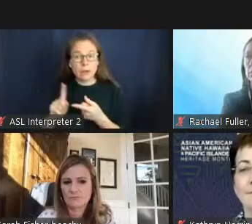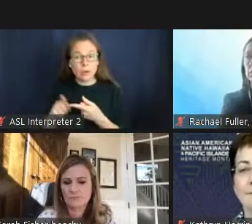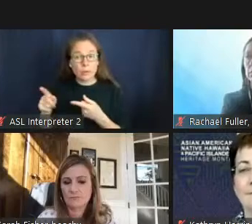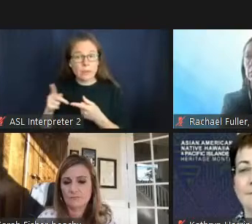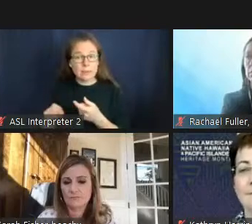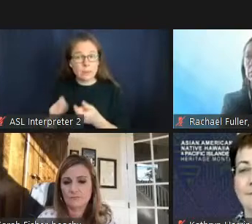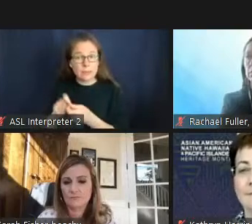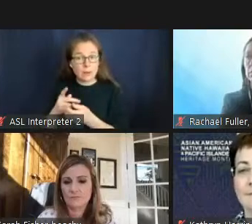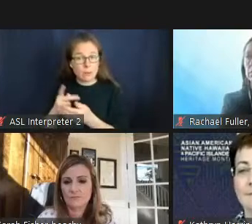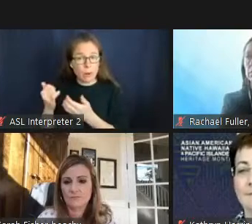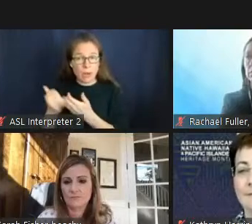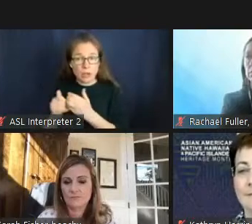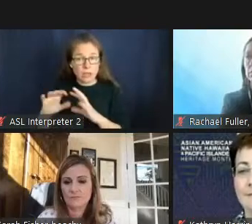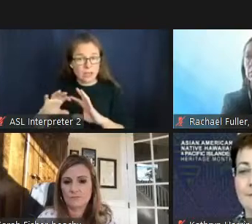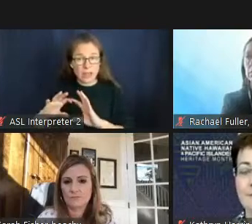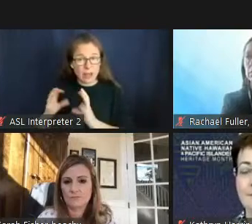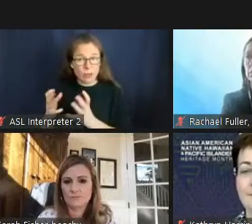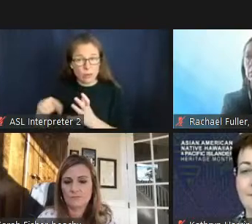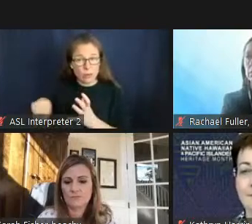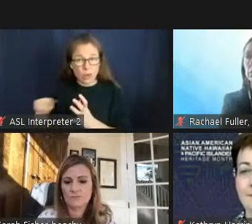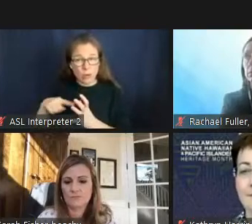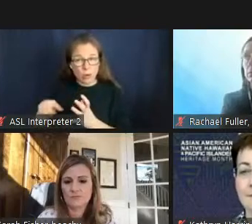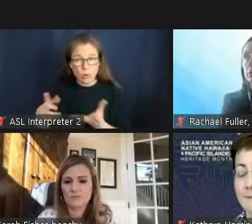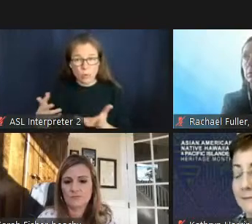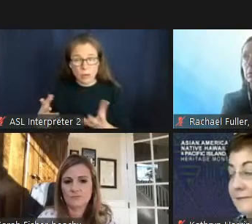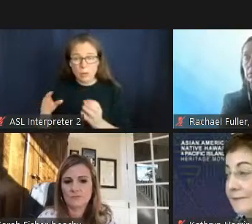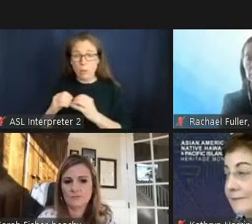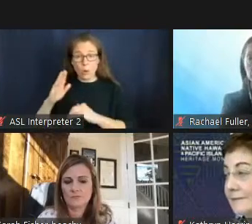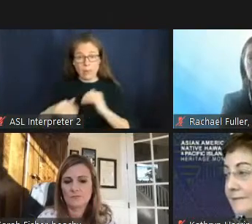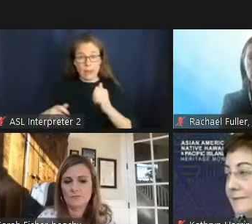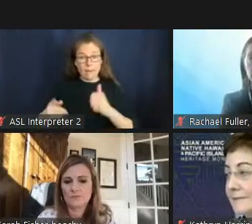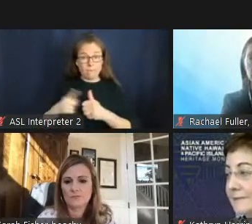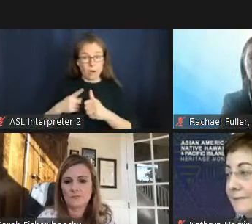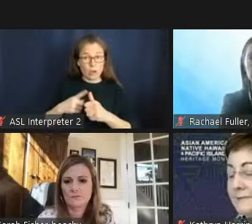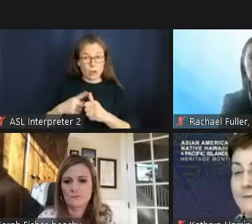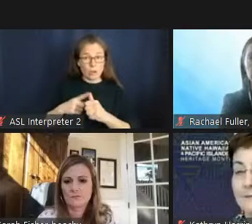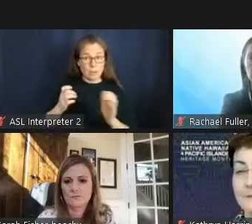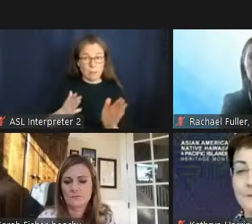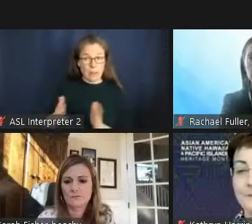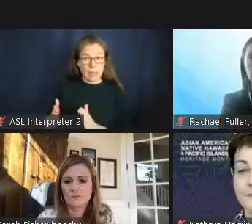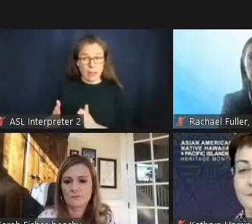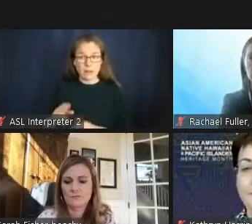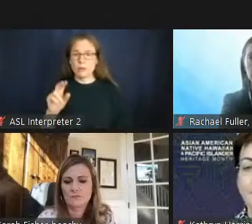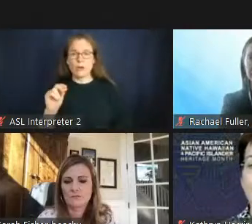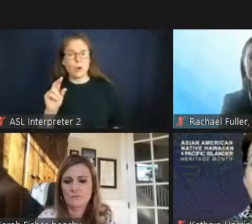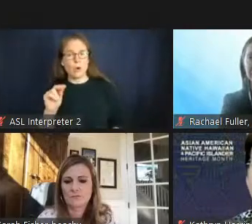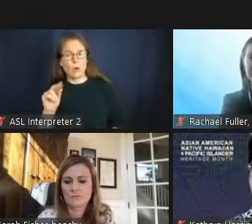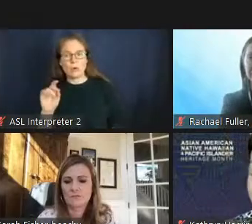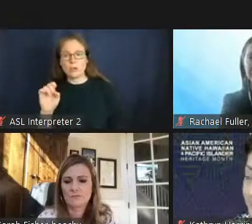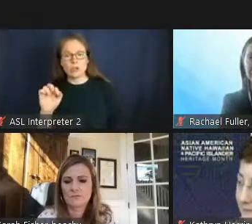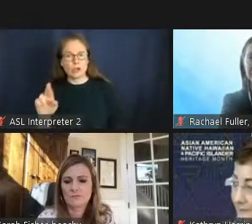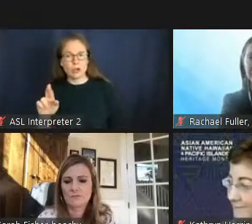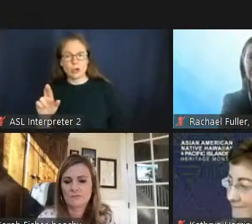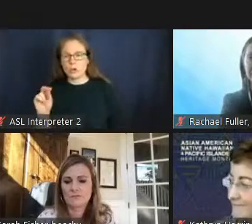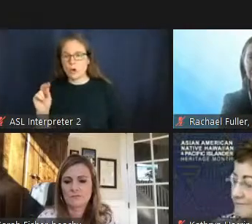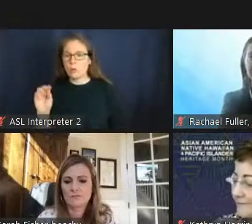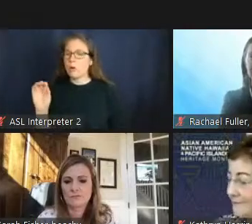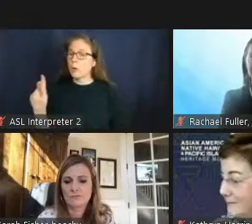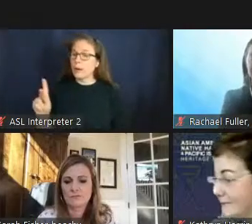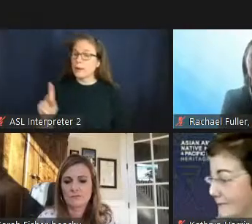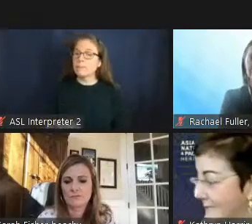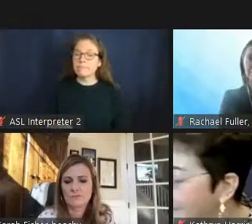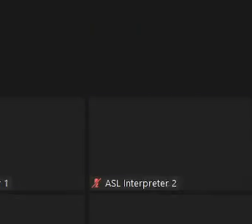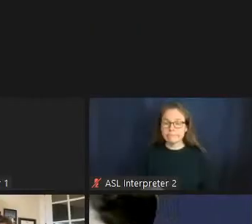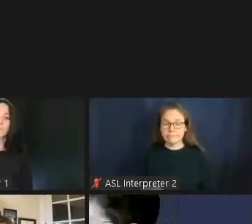of projects than what was originally planned? No, sir. No? Okay. No. All right. Yeah, and that was part